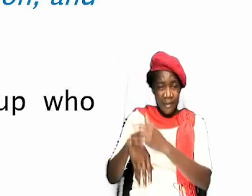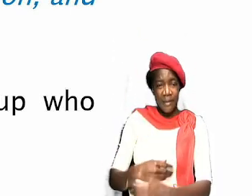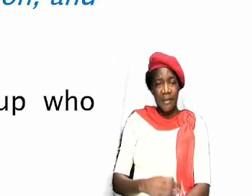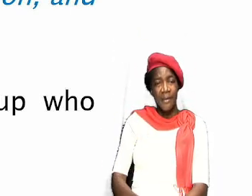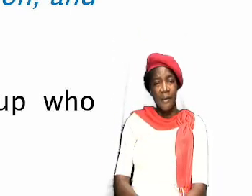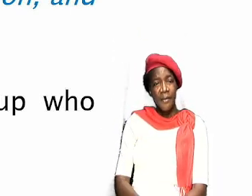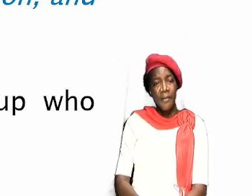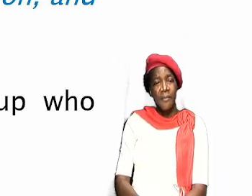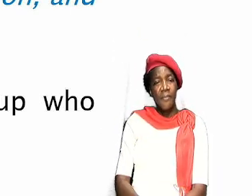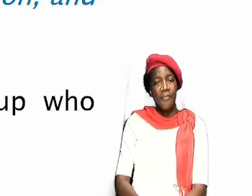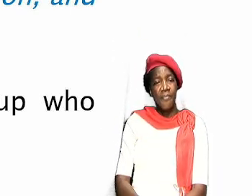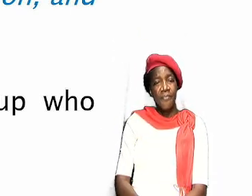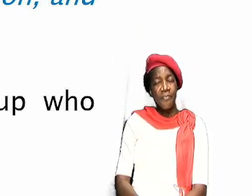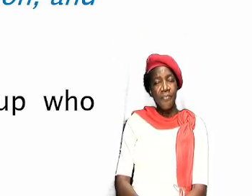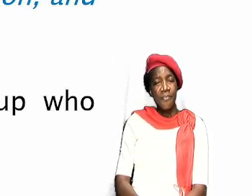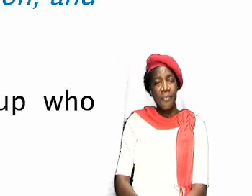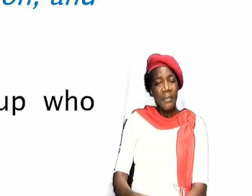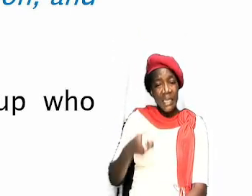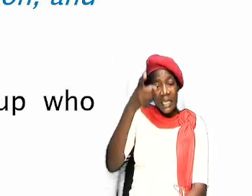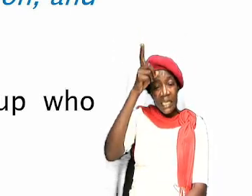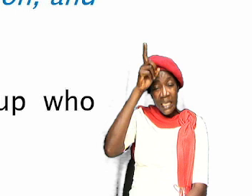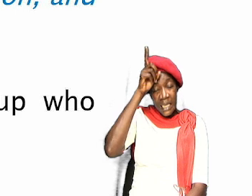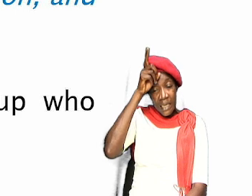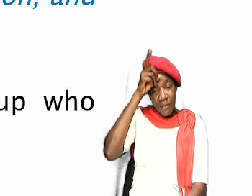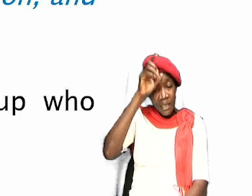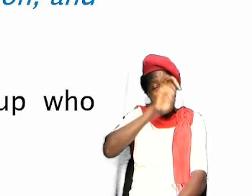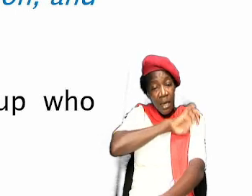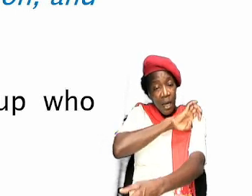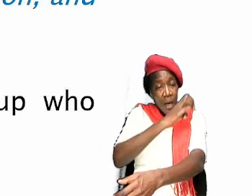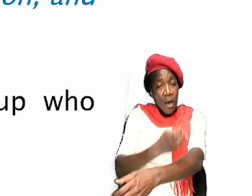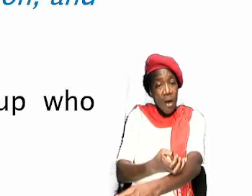So now when we look at David's character,